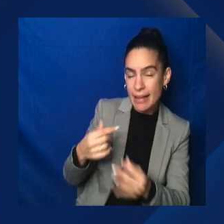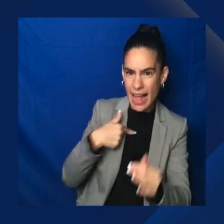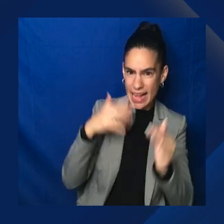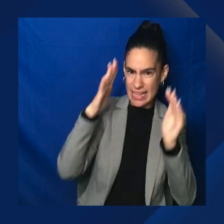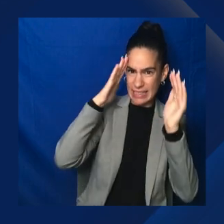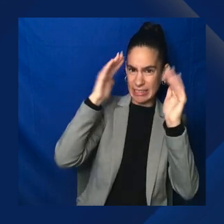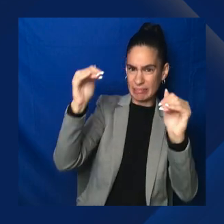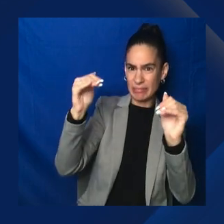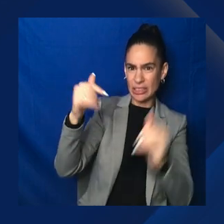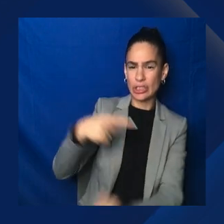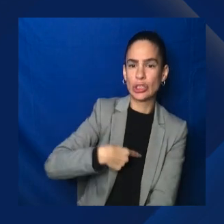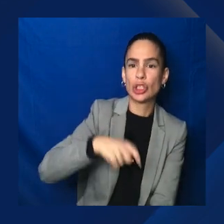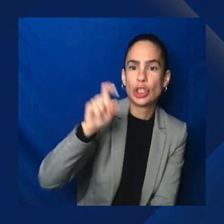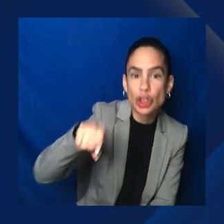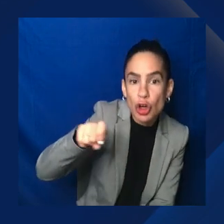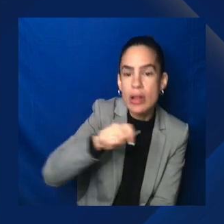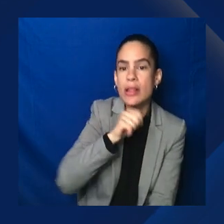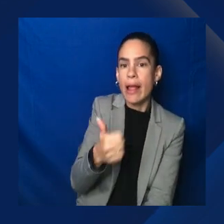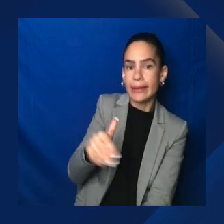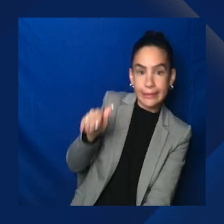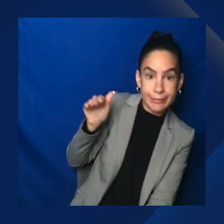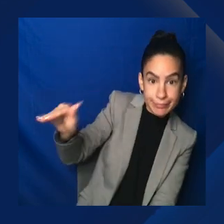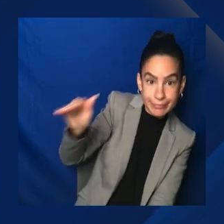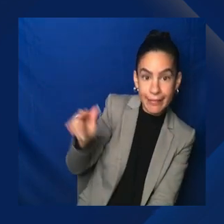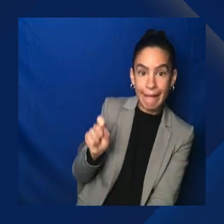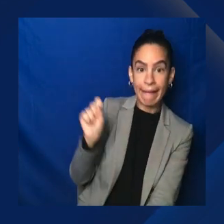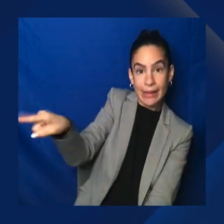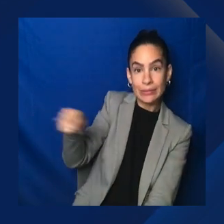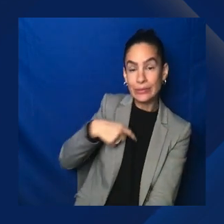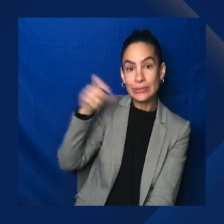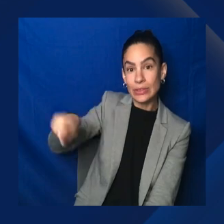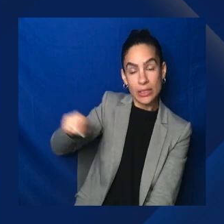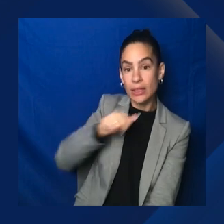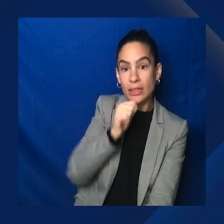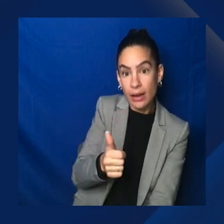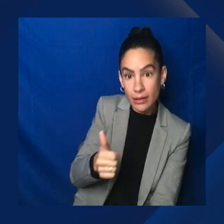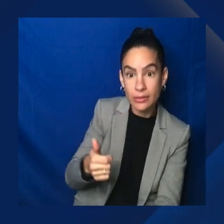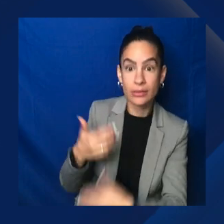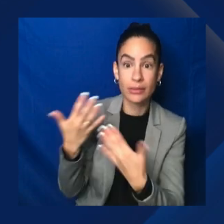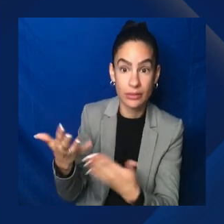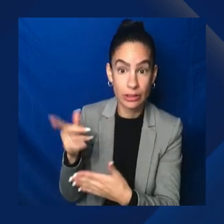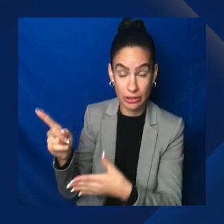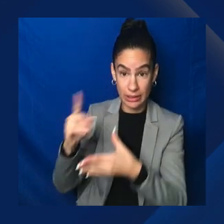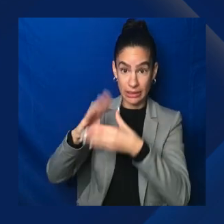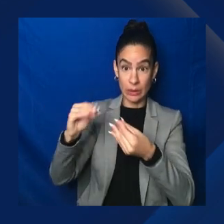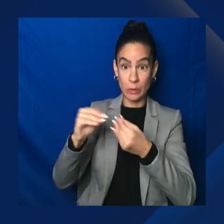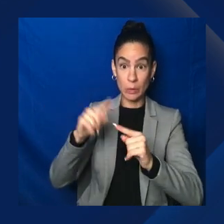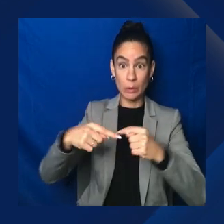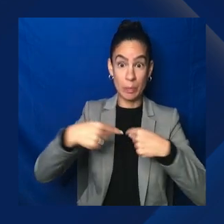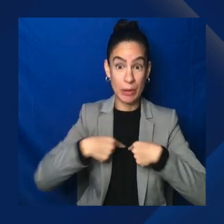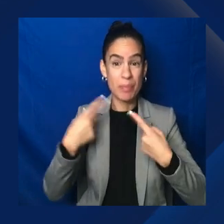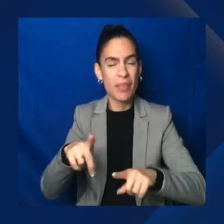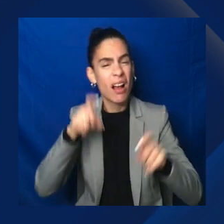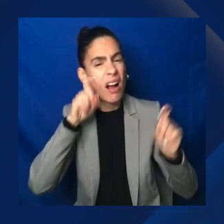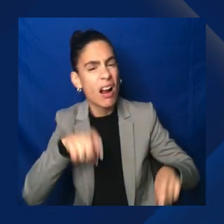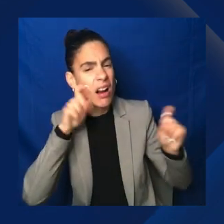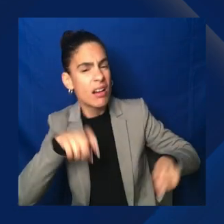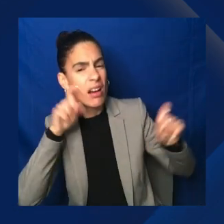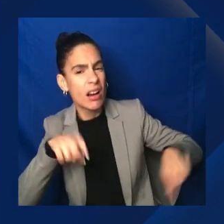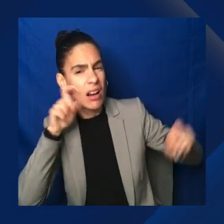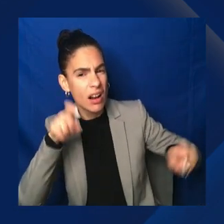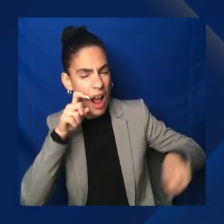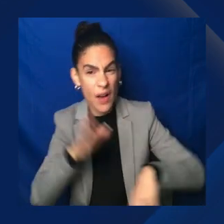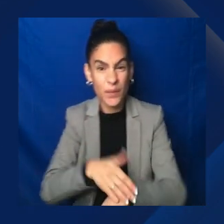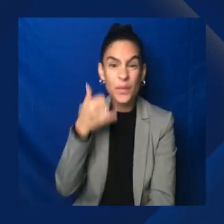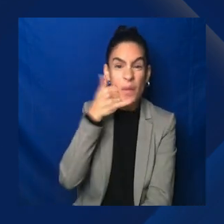ask, she says, sobbing into the phone. and others with perinatal depression who